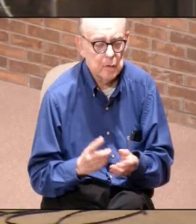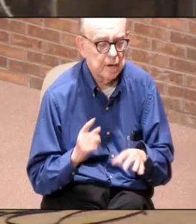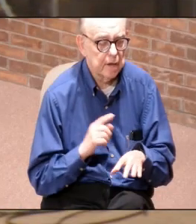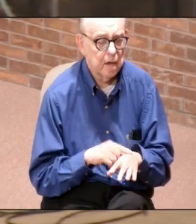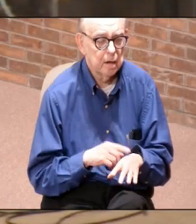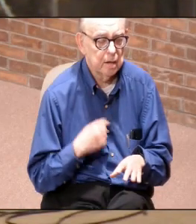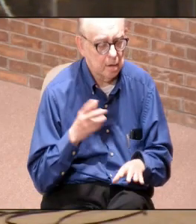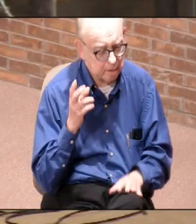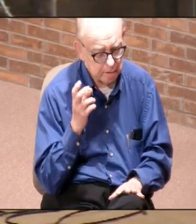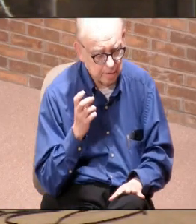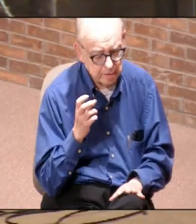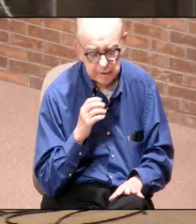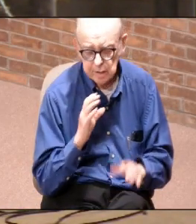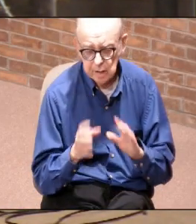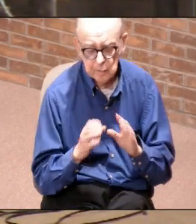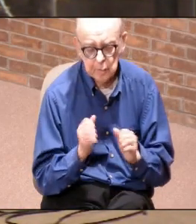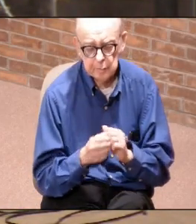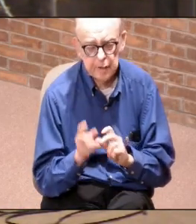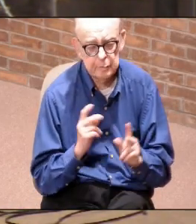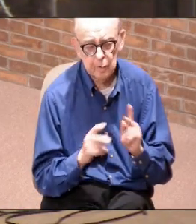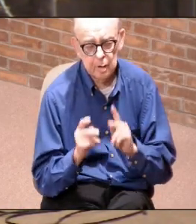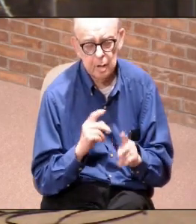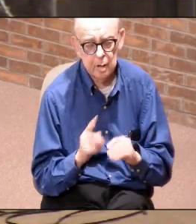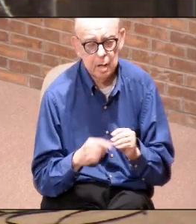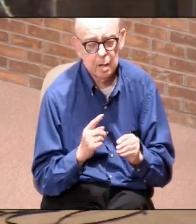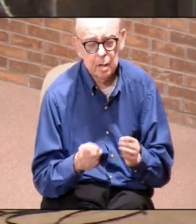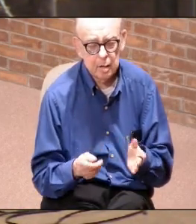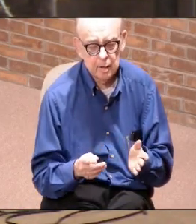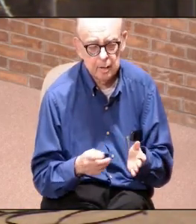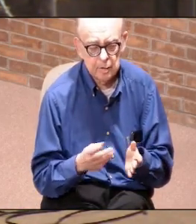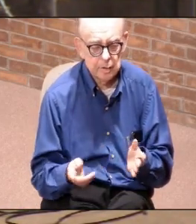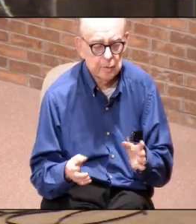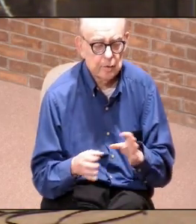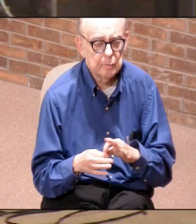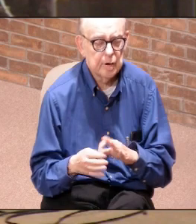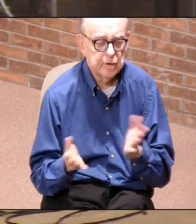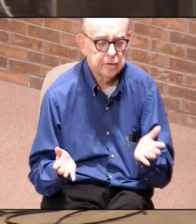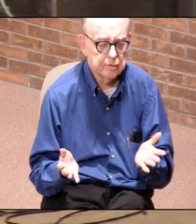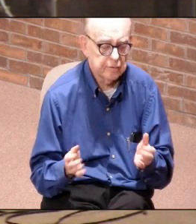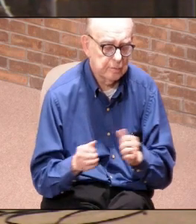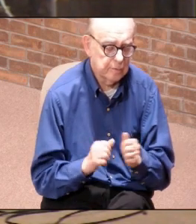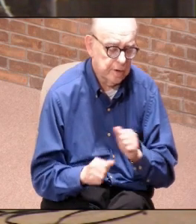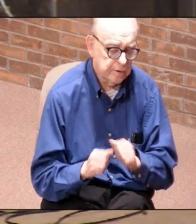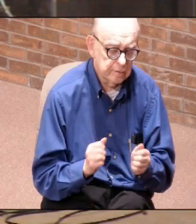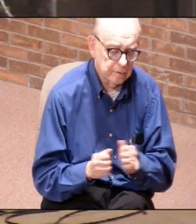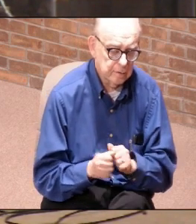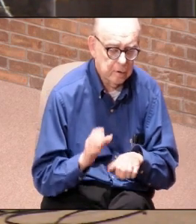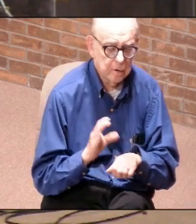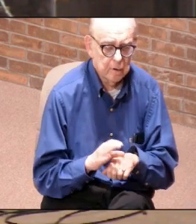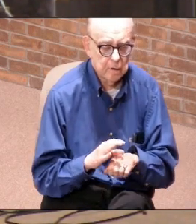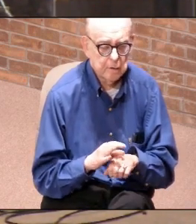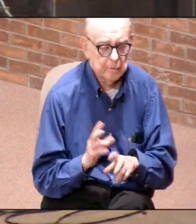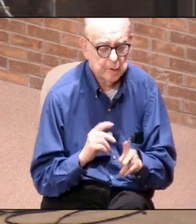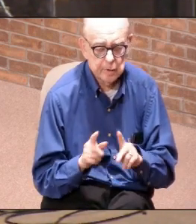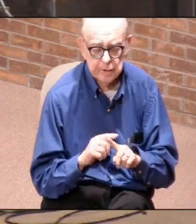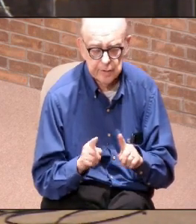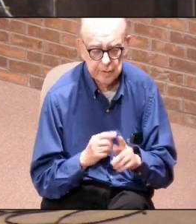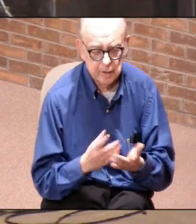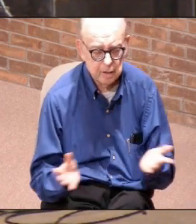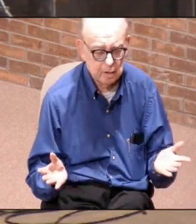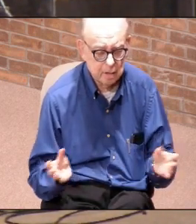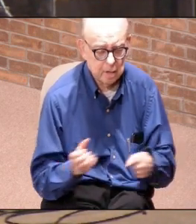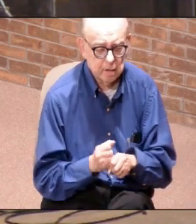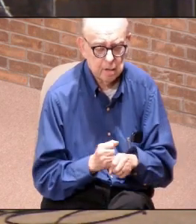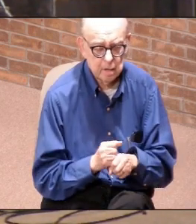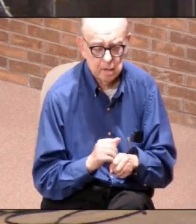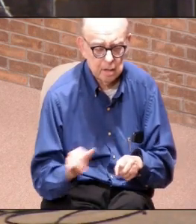A lot of times I carry on conversations with people about their relationships and church and people and everything else. And I get